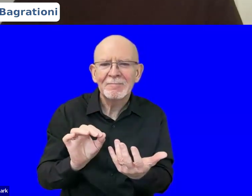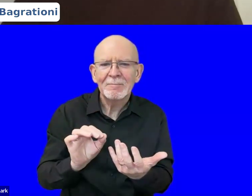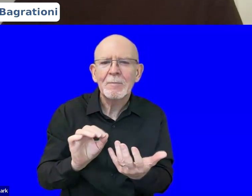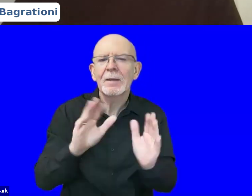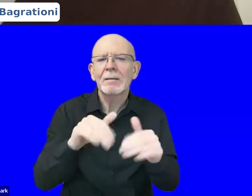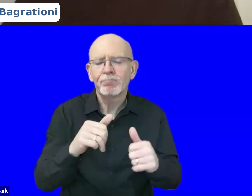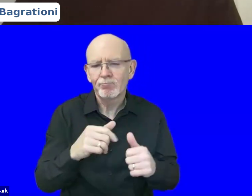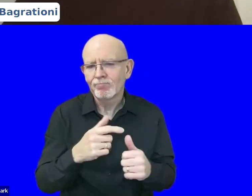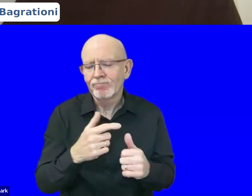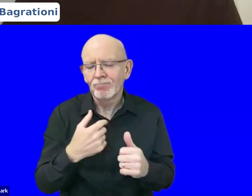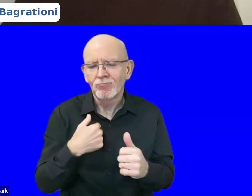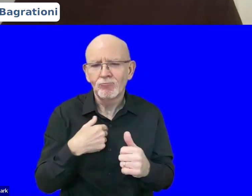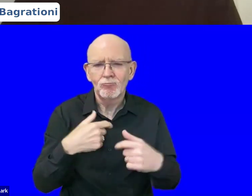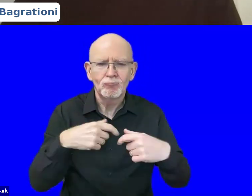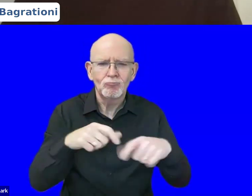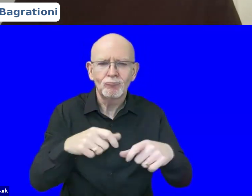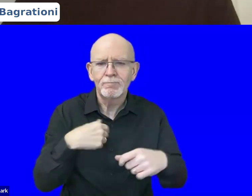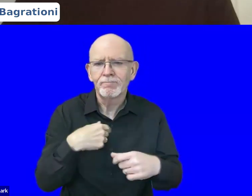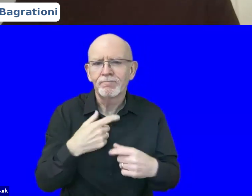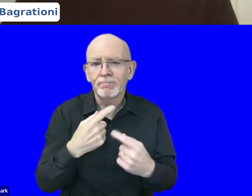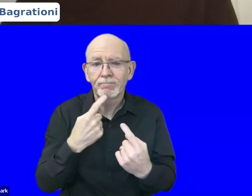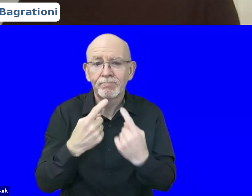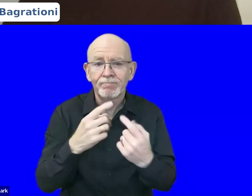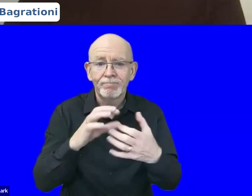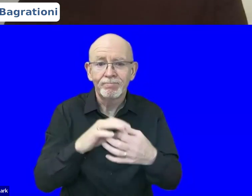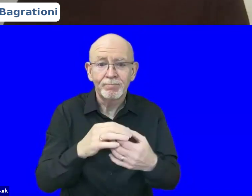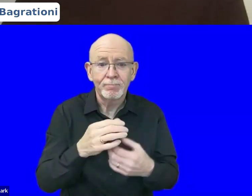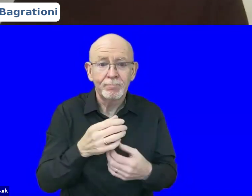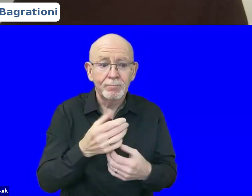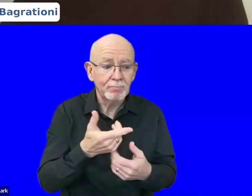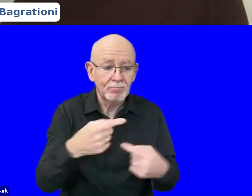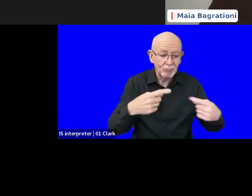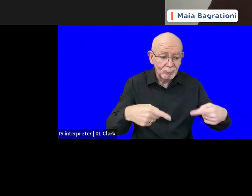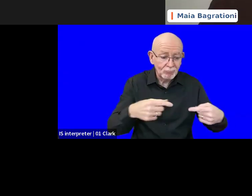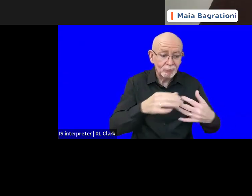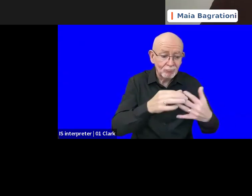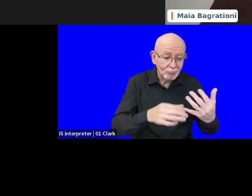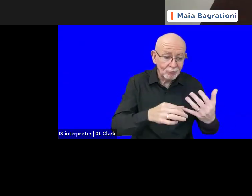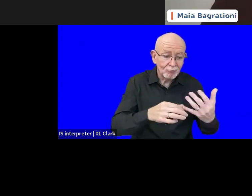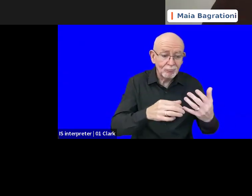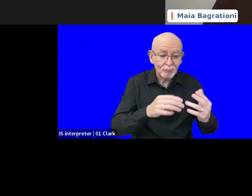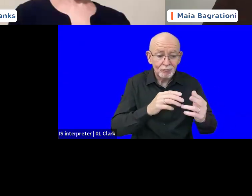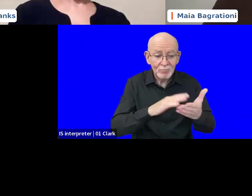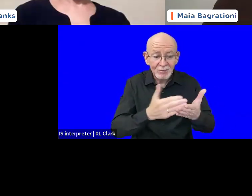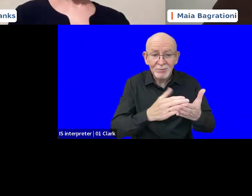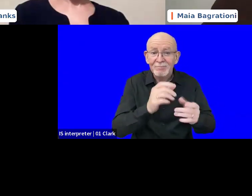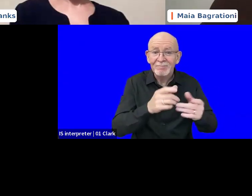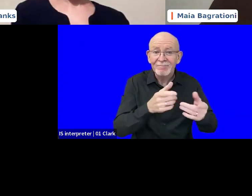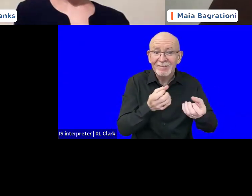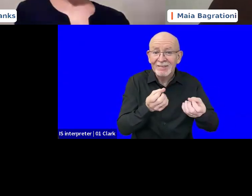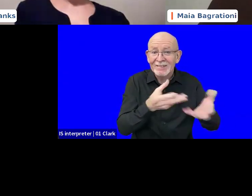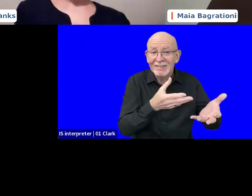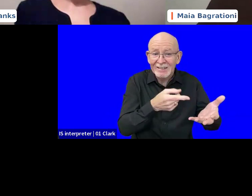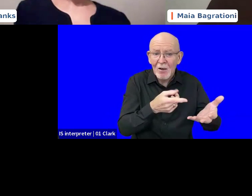cash. Another way to address these extra costs is removing the barriers that drive them up.